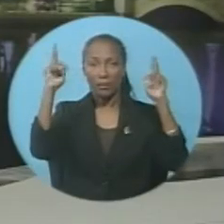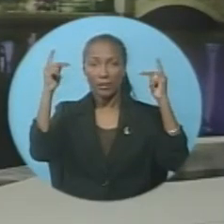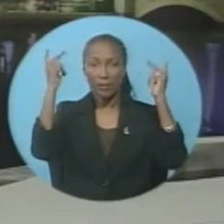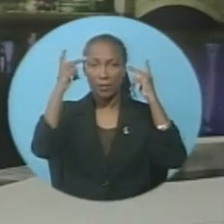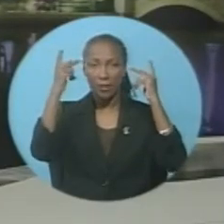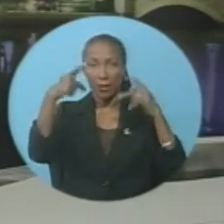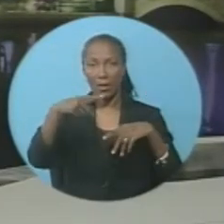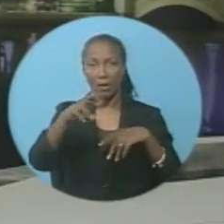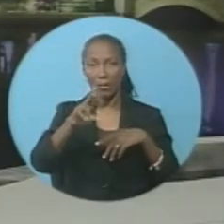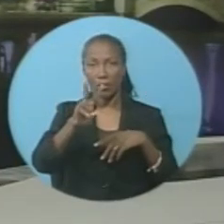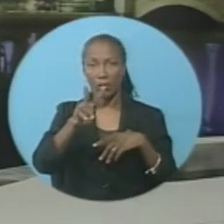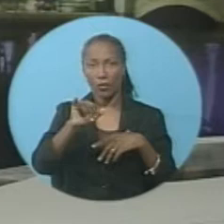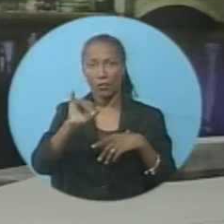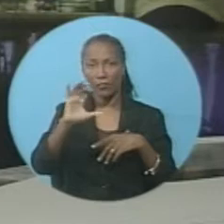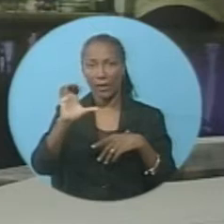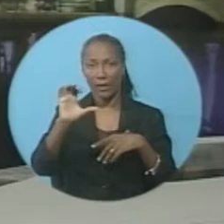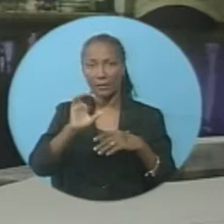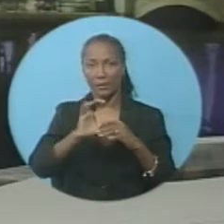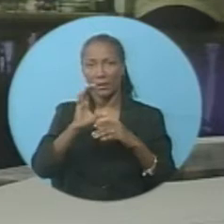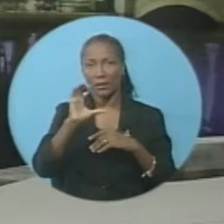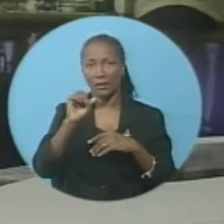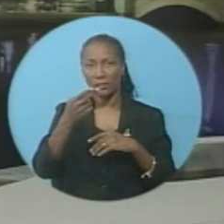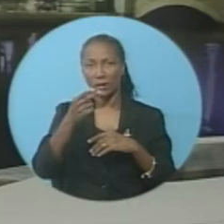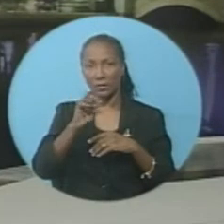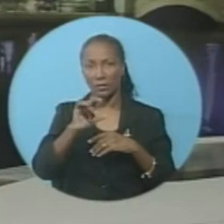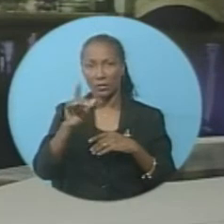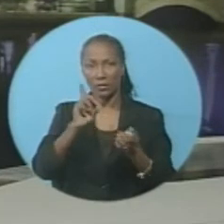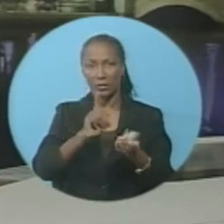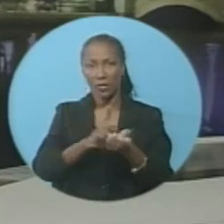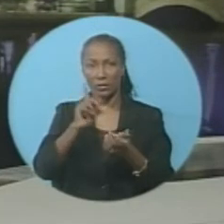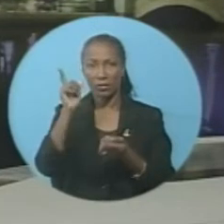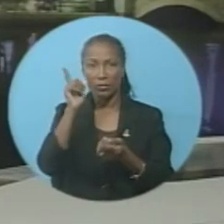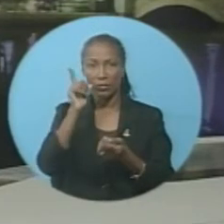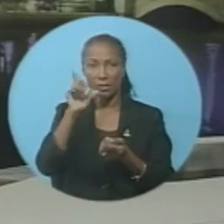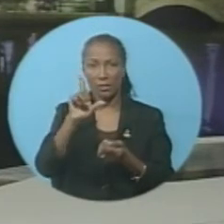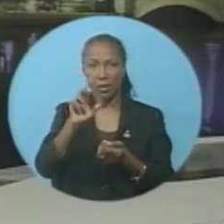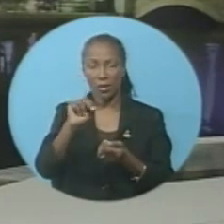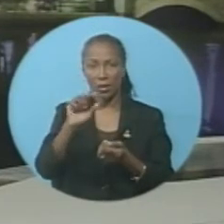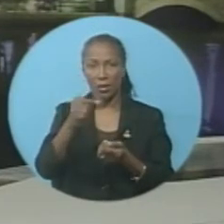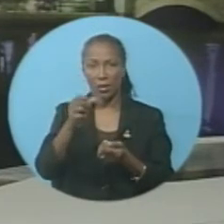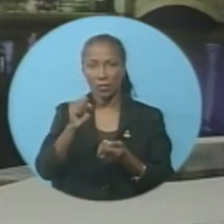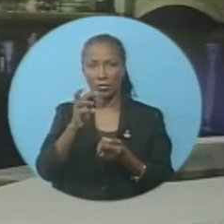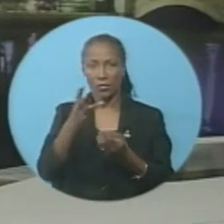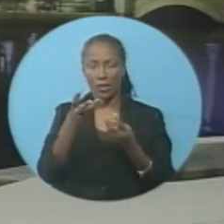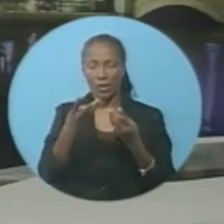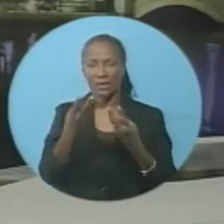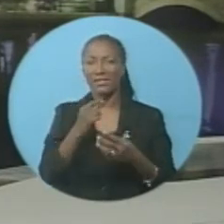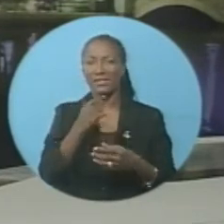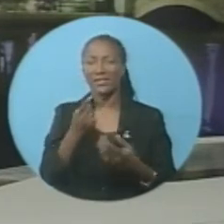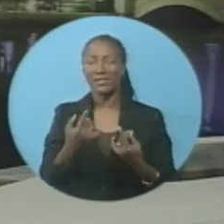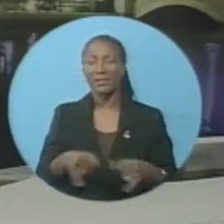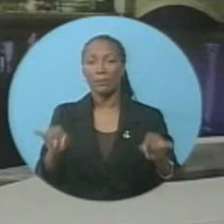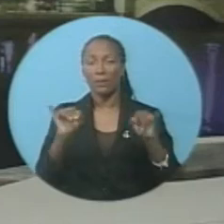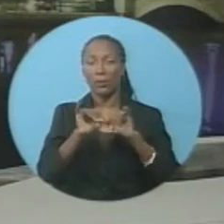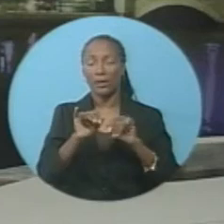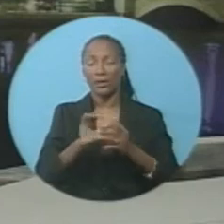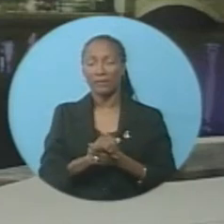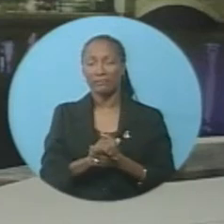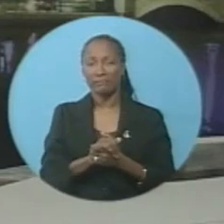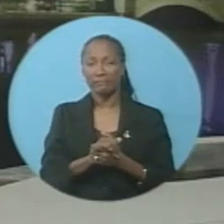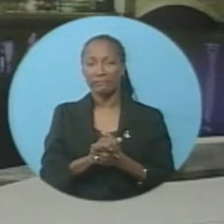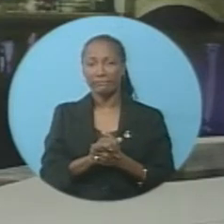Pro-Vice Chancellor of the Open Campus, Dr. Luz Longsworth, said the event was important in raising awareness.